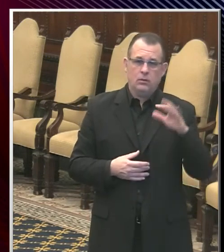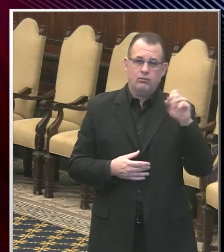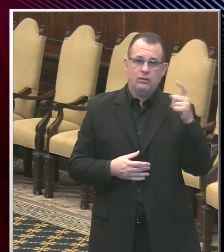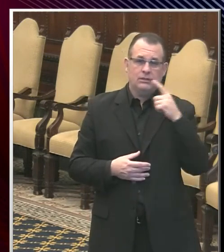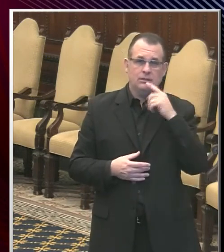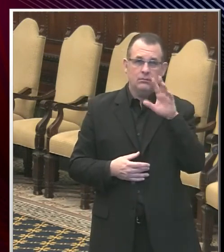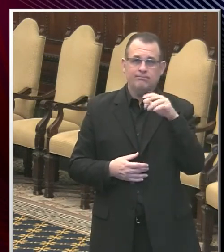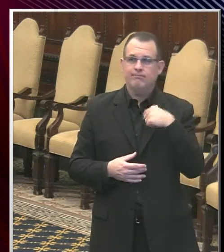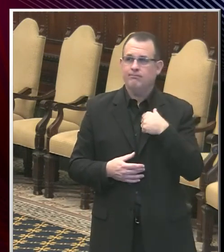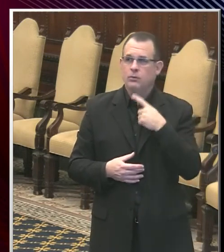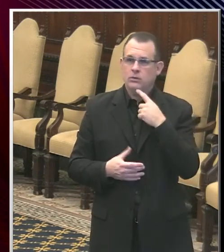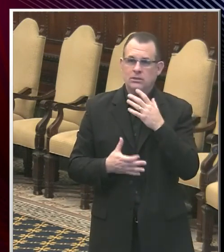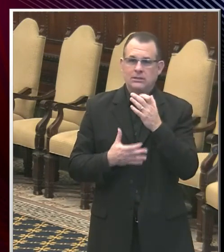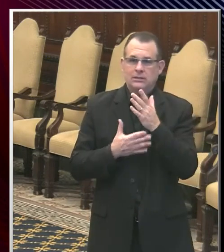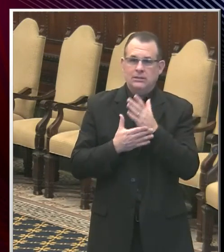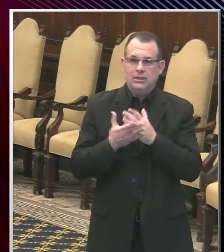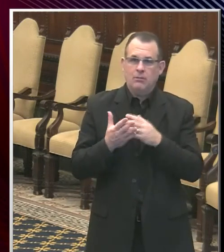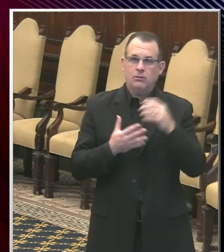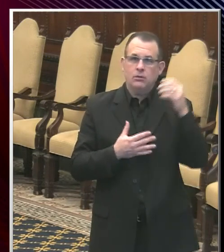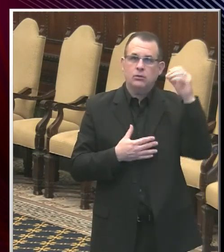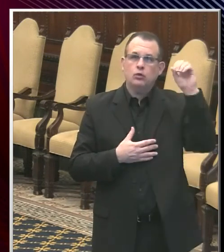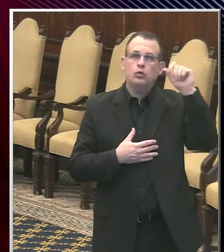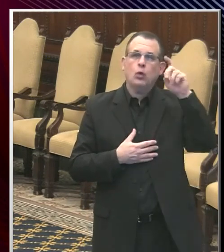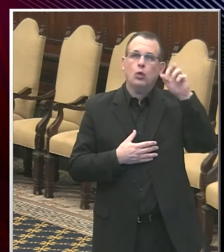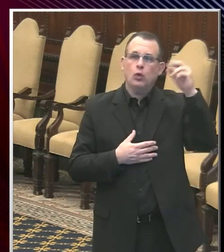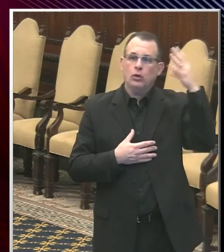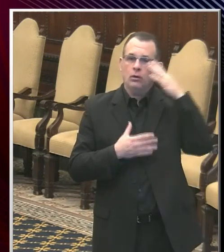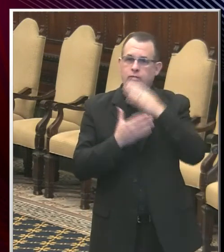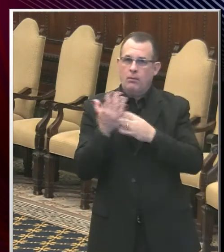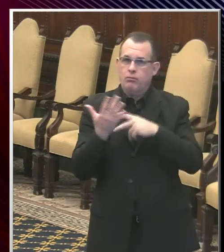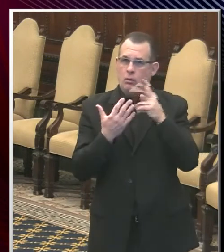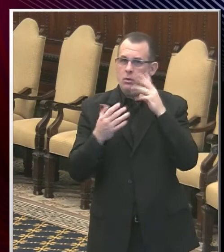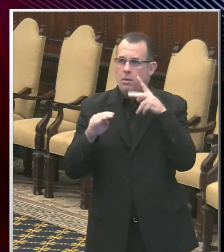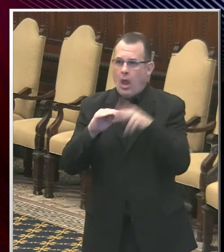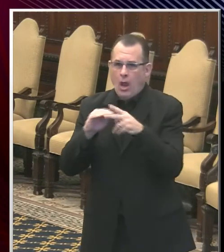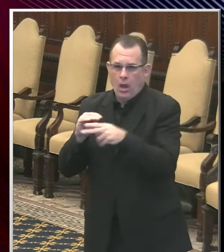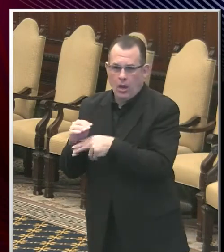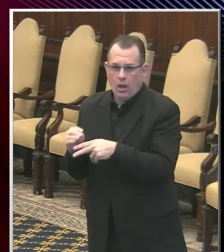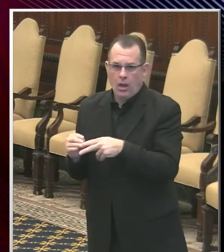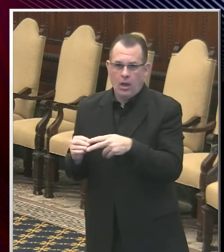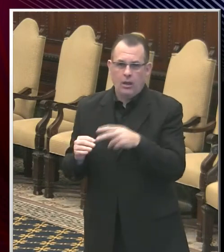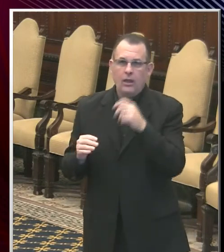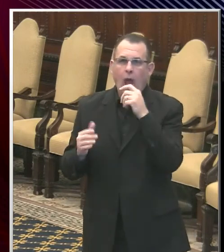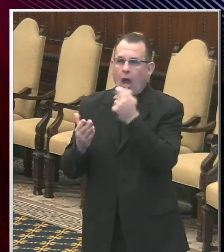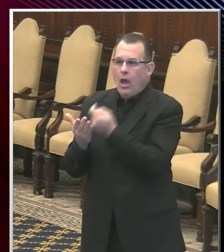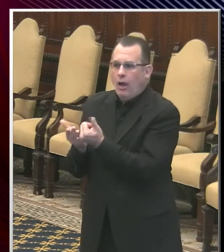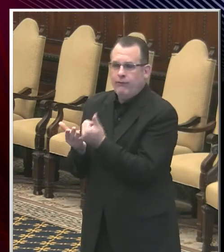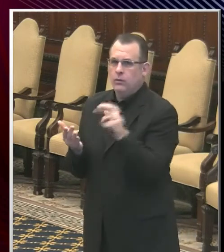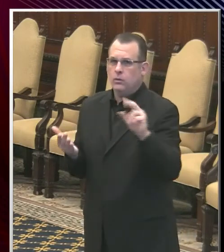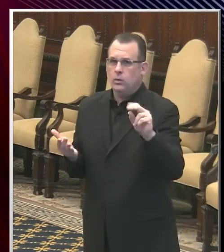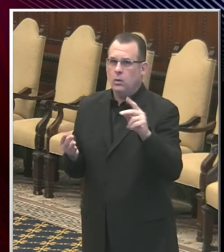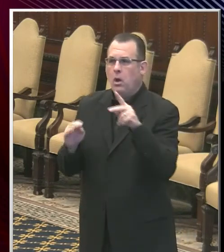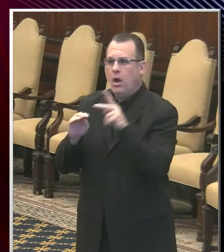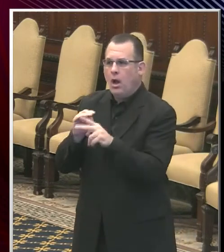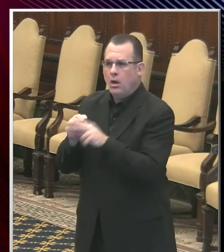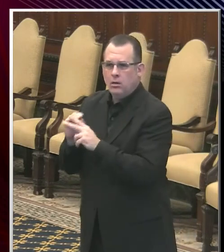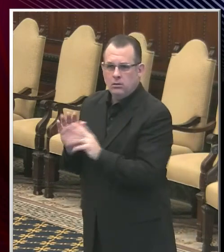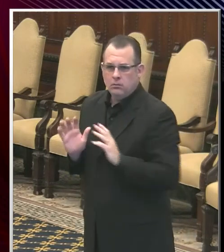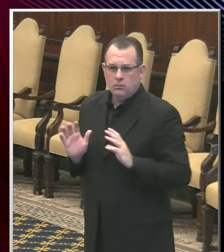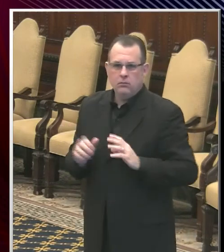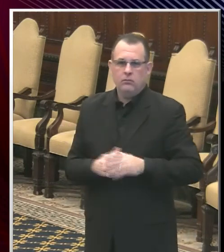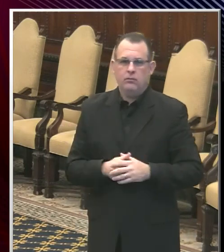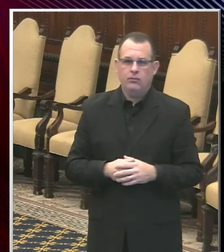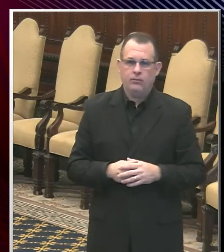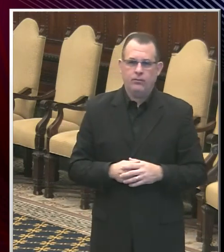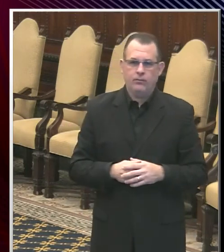recycling, so the solar program has received some cuts, although it was not eliminated. Marisa, correct me if that's incorrect. But,